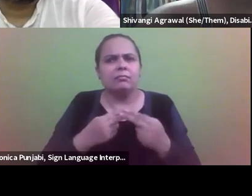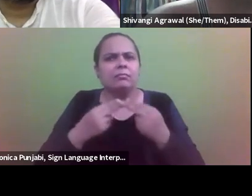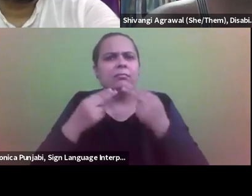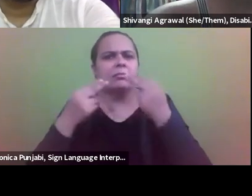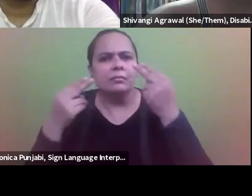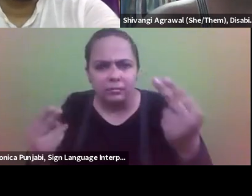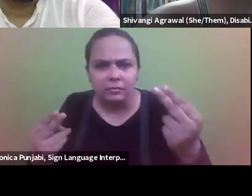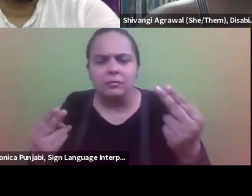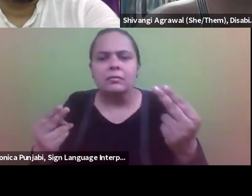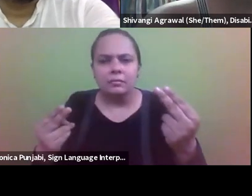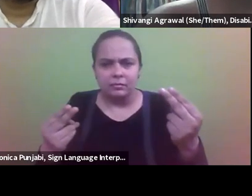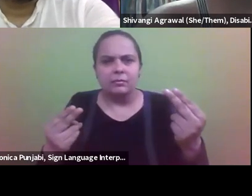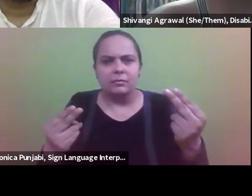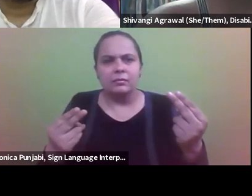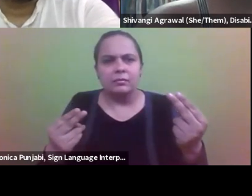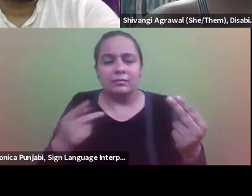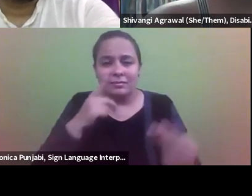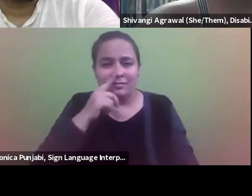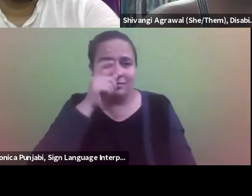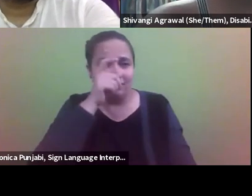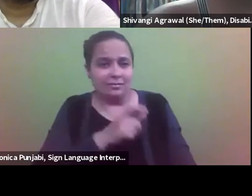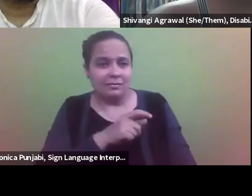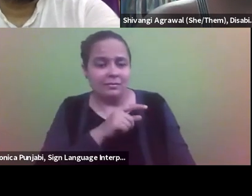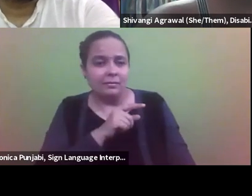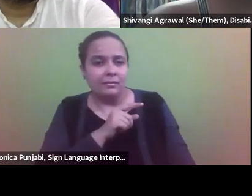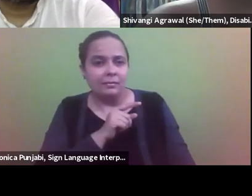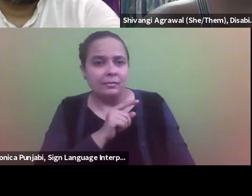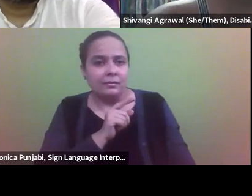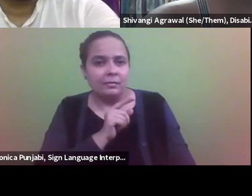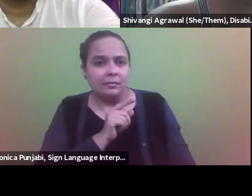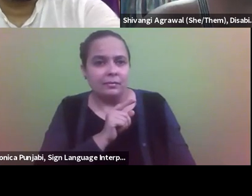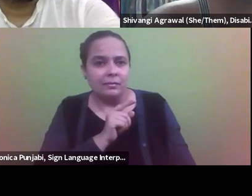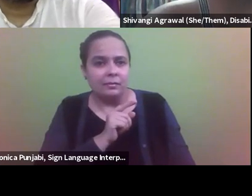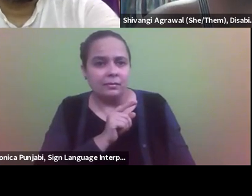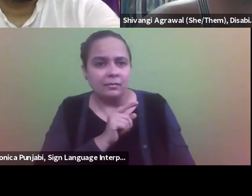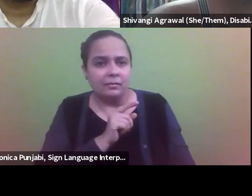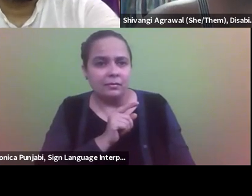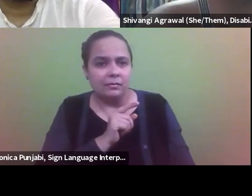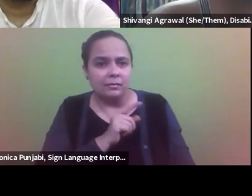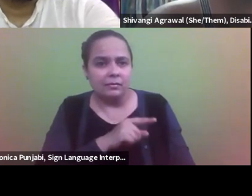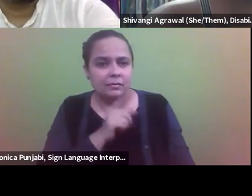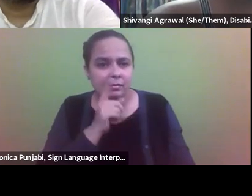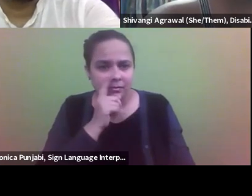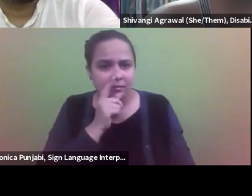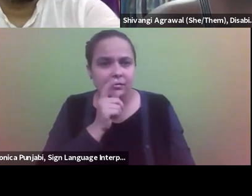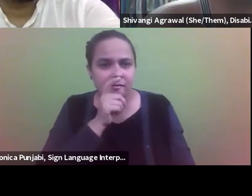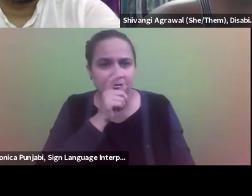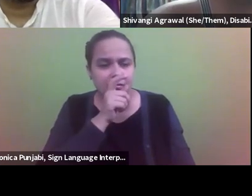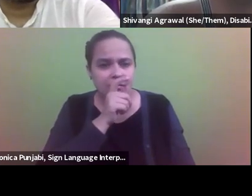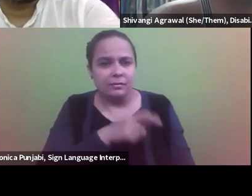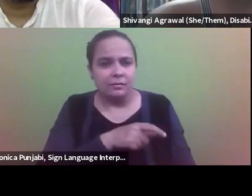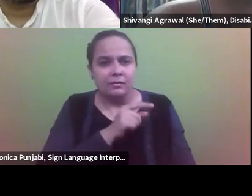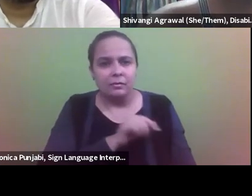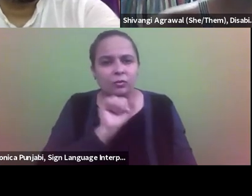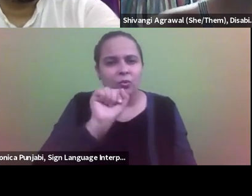face. And so she considered her work to be almost a love letter. And so I see your